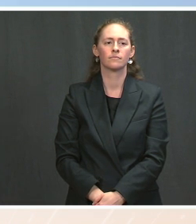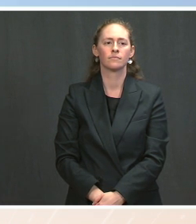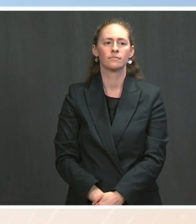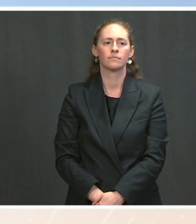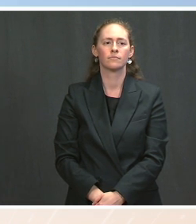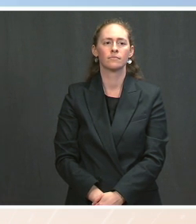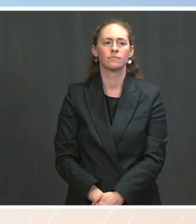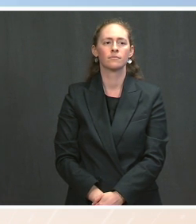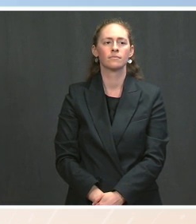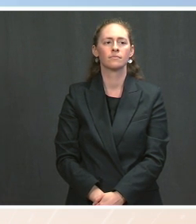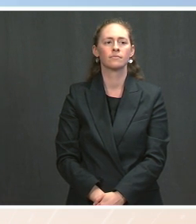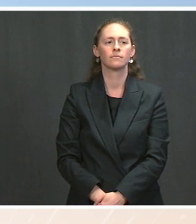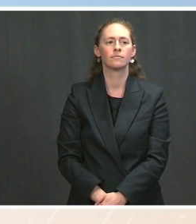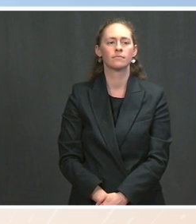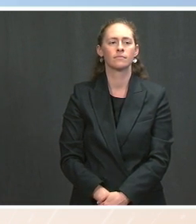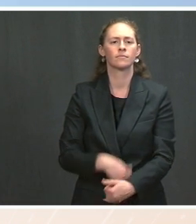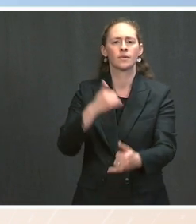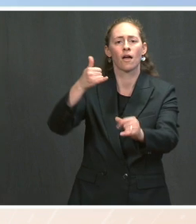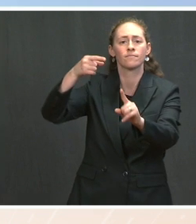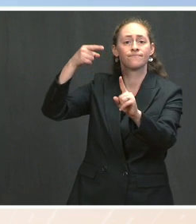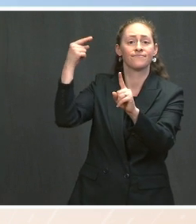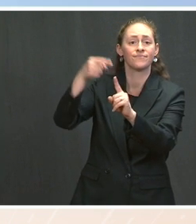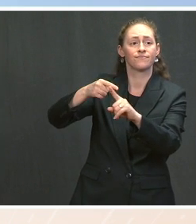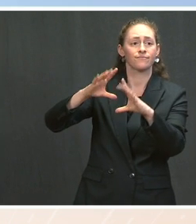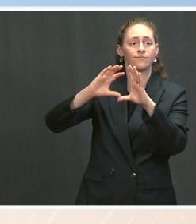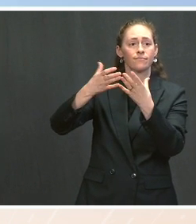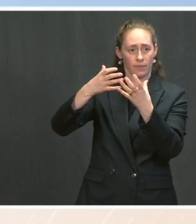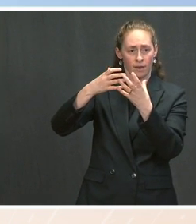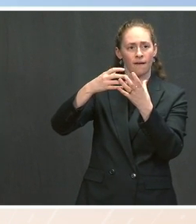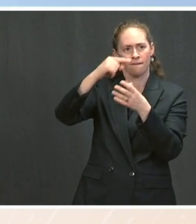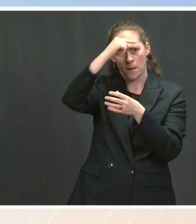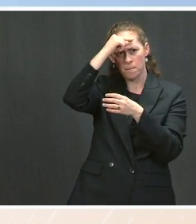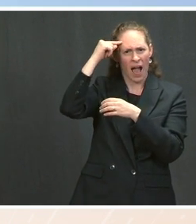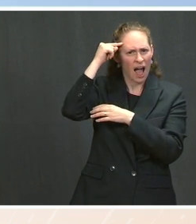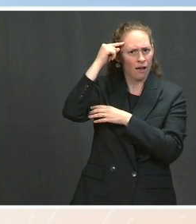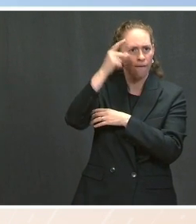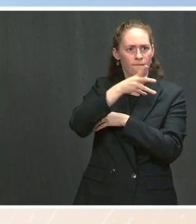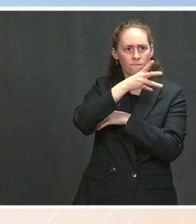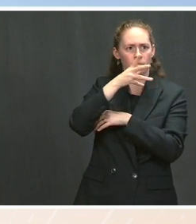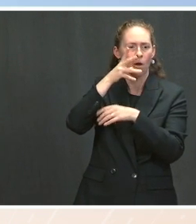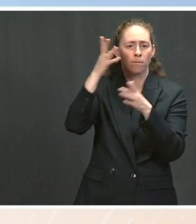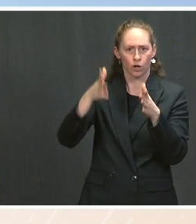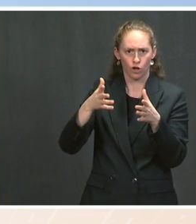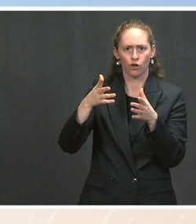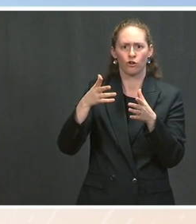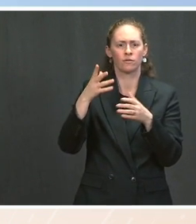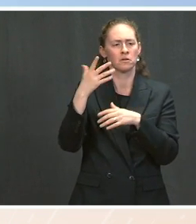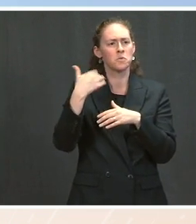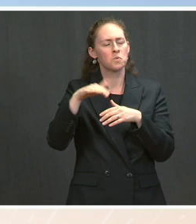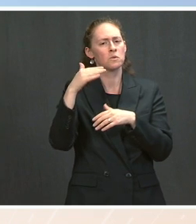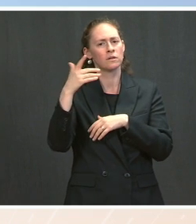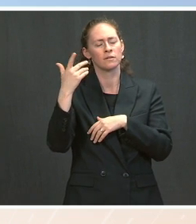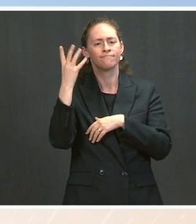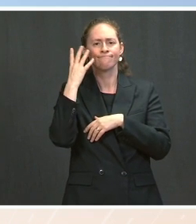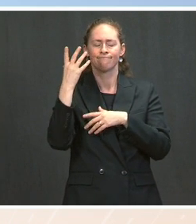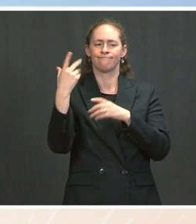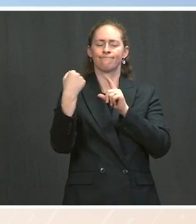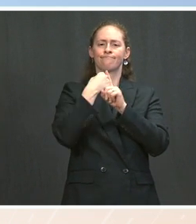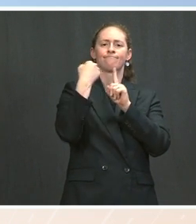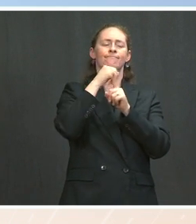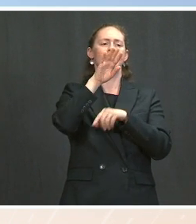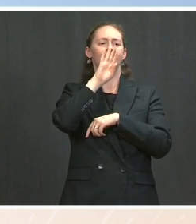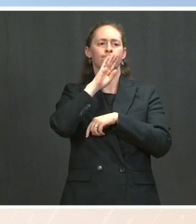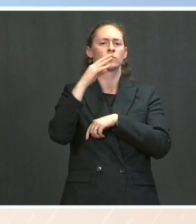talking about, they have felt like there's a lot of racism within that system. We know that the banks had sent a letter to Secretary Vilsack earlier